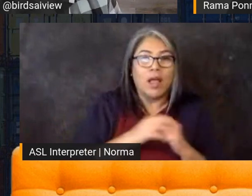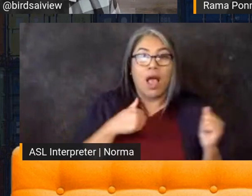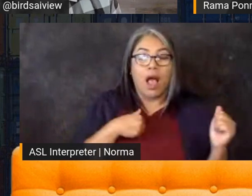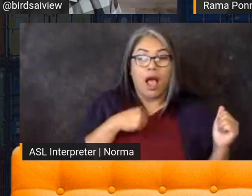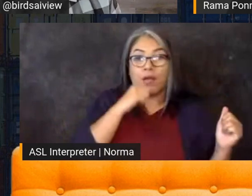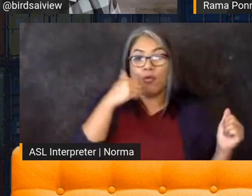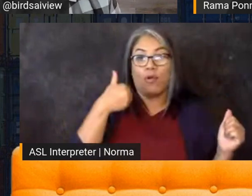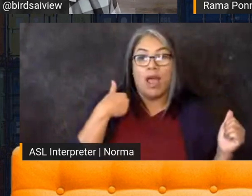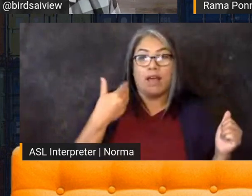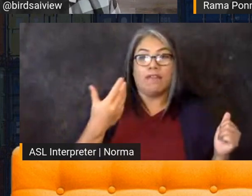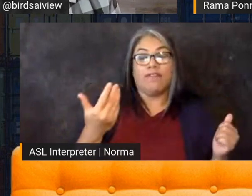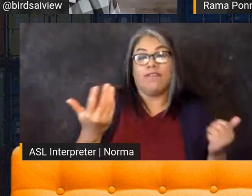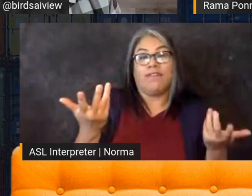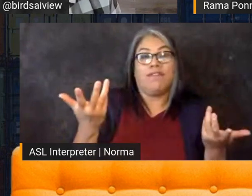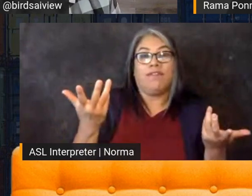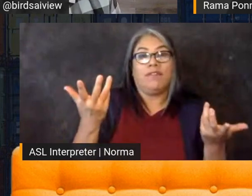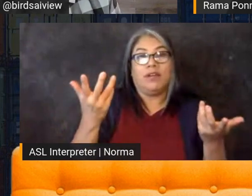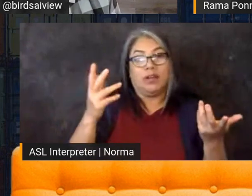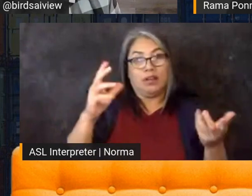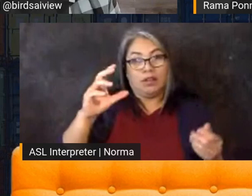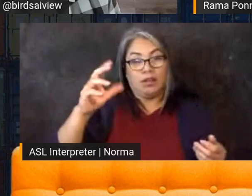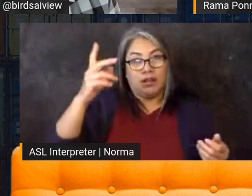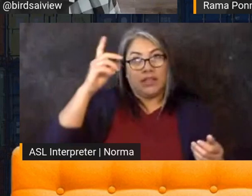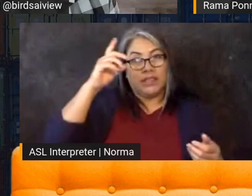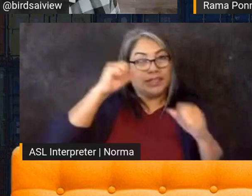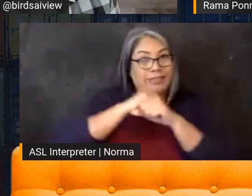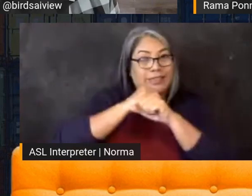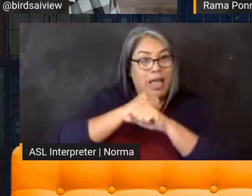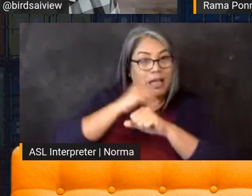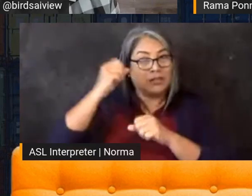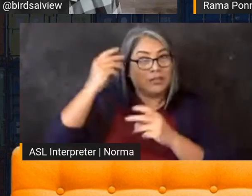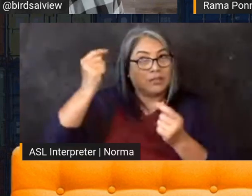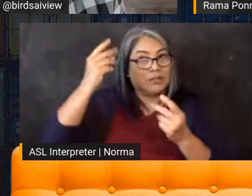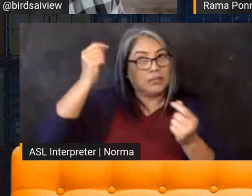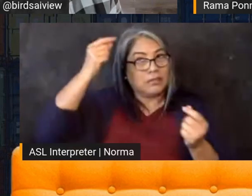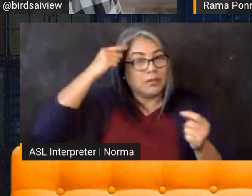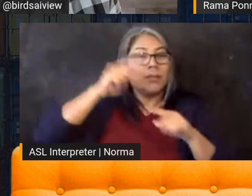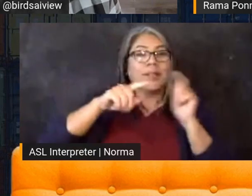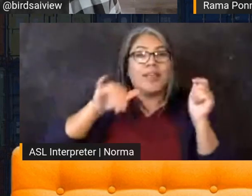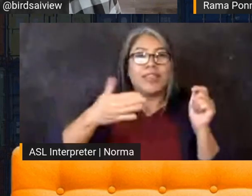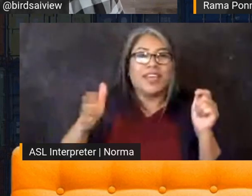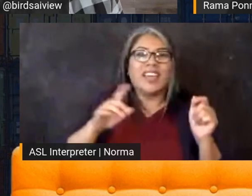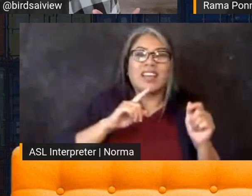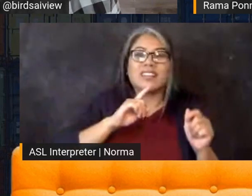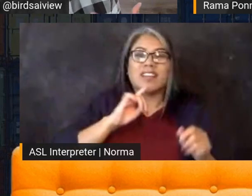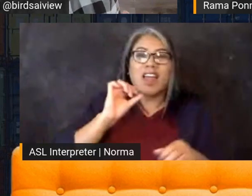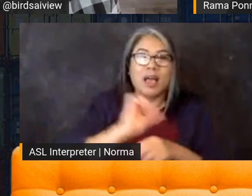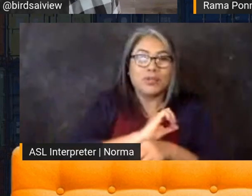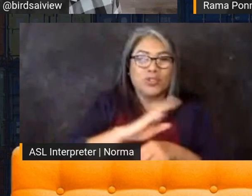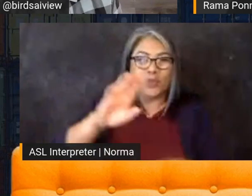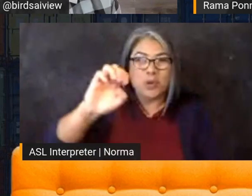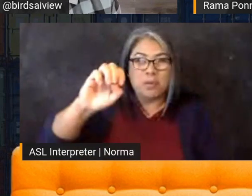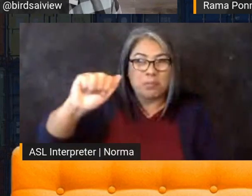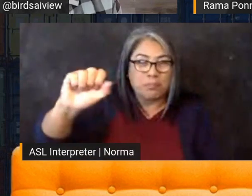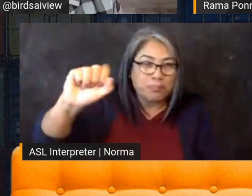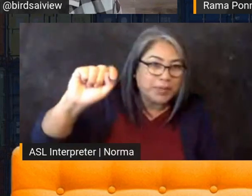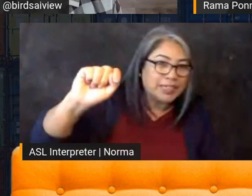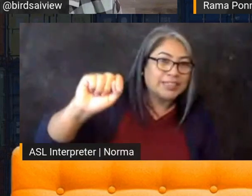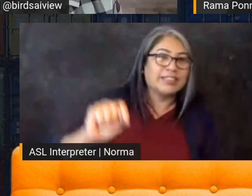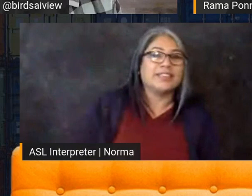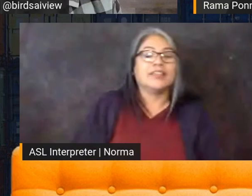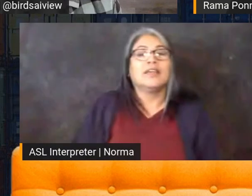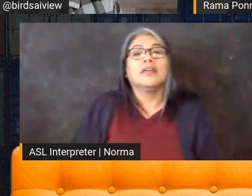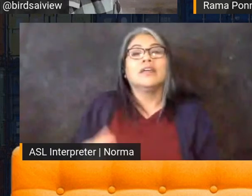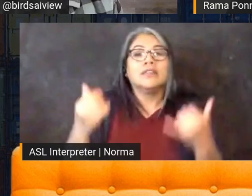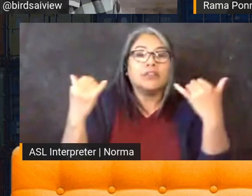beast. Now, next, I want to talk a little bit about this because from a developer perspective, and